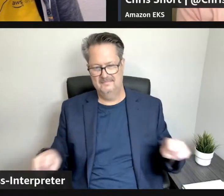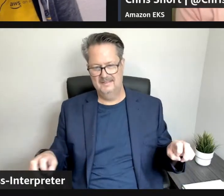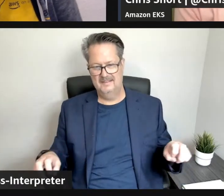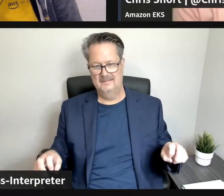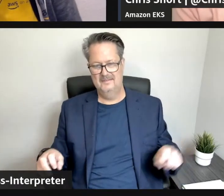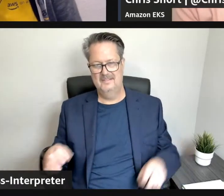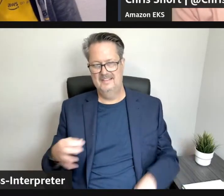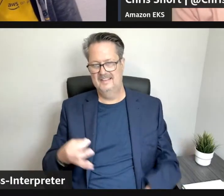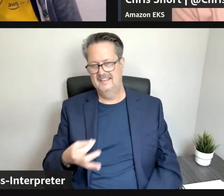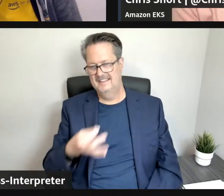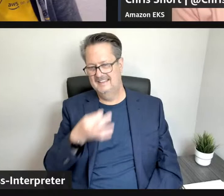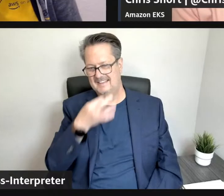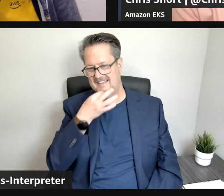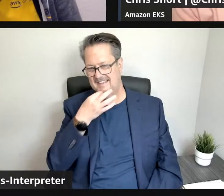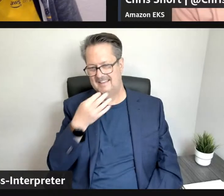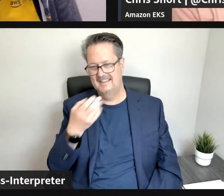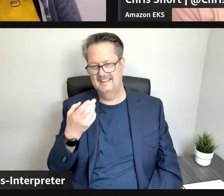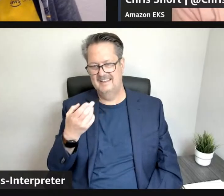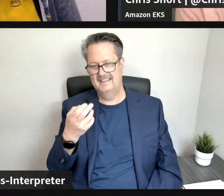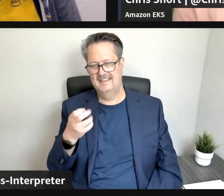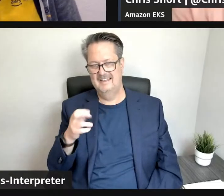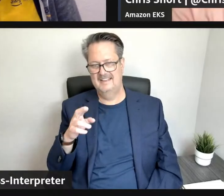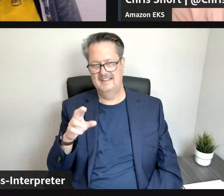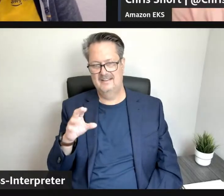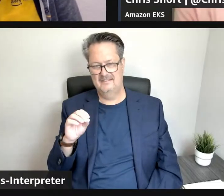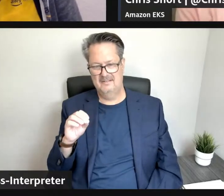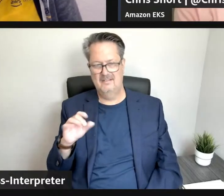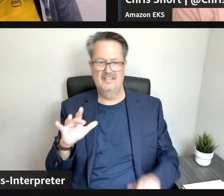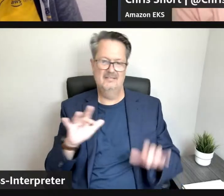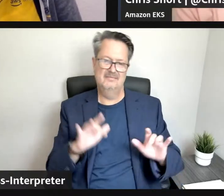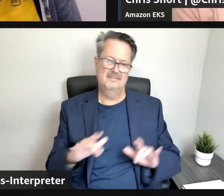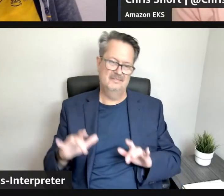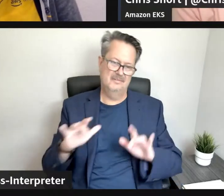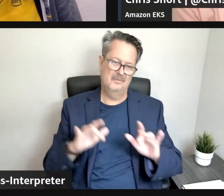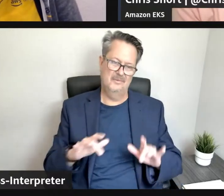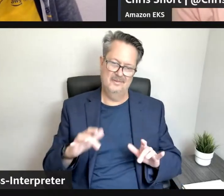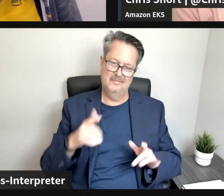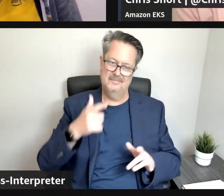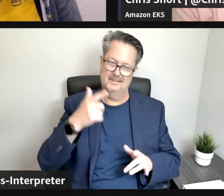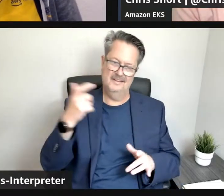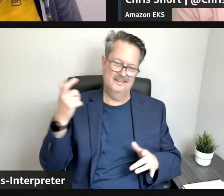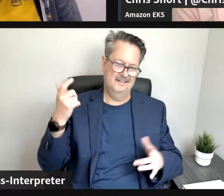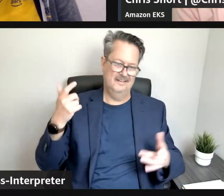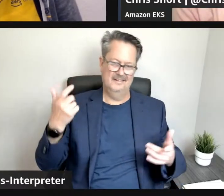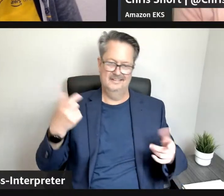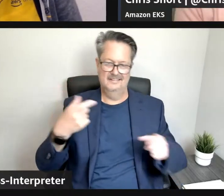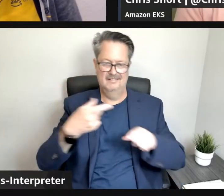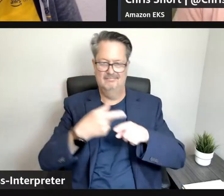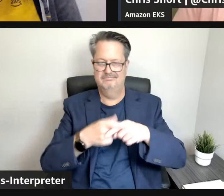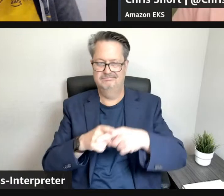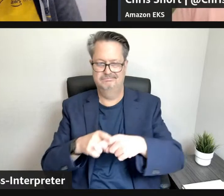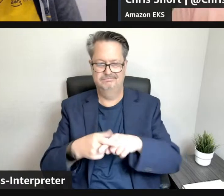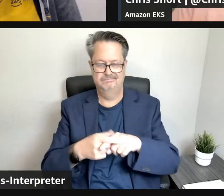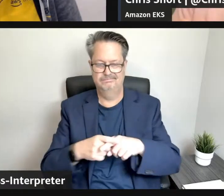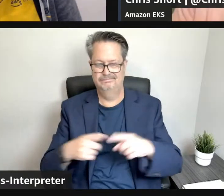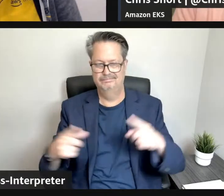heroes. These are pre-recorded due to logistical problems, and we will be playing